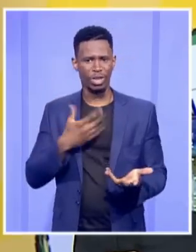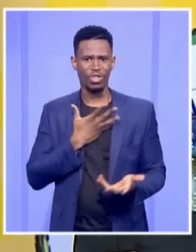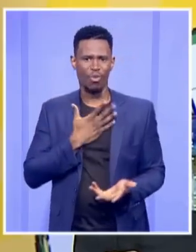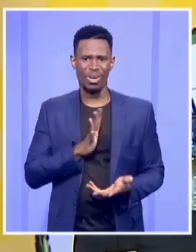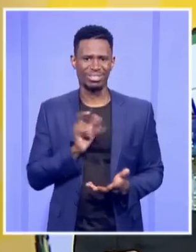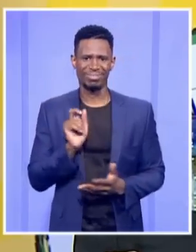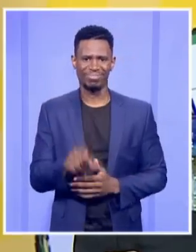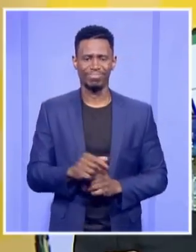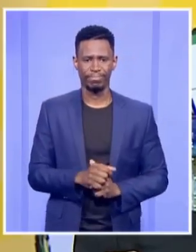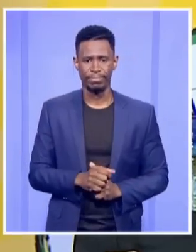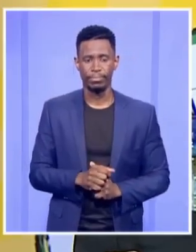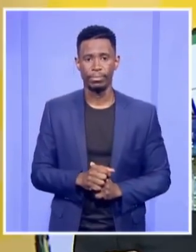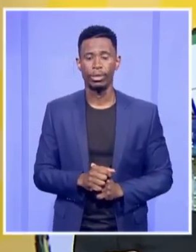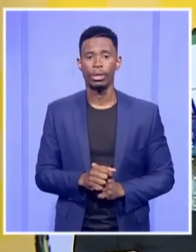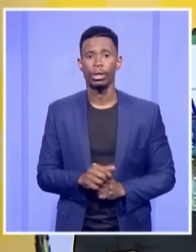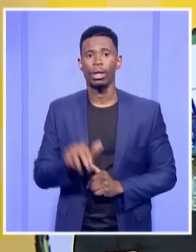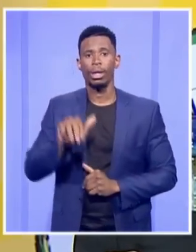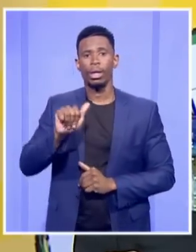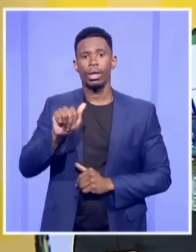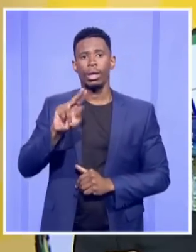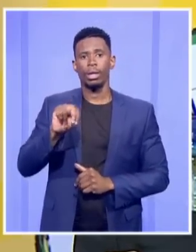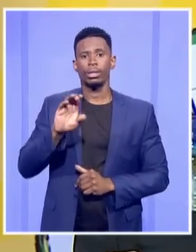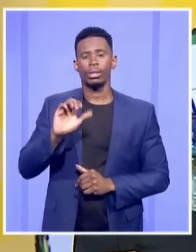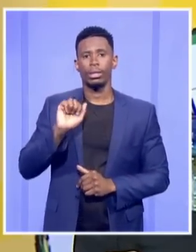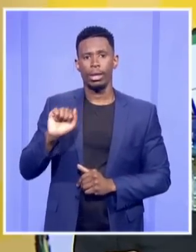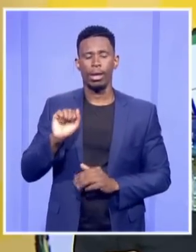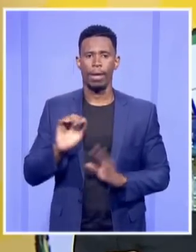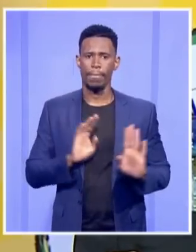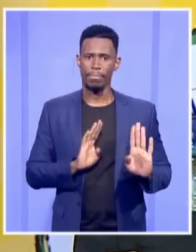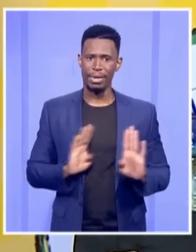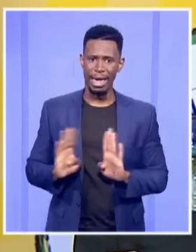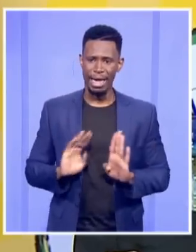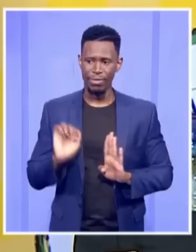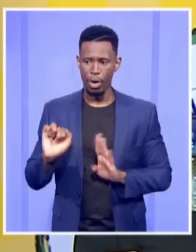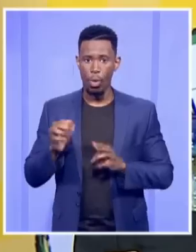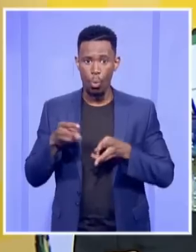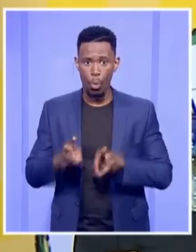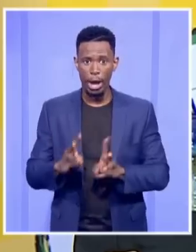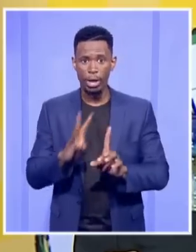The discipline of the ANC must be common and consistent.